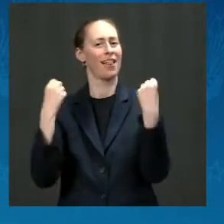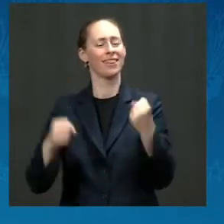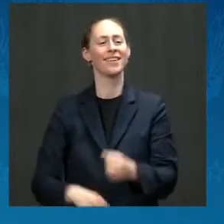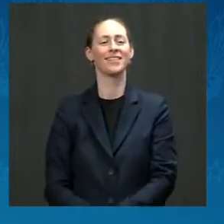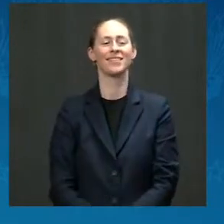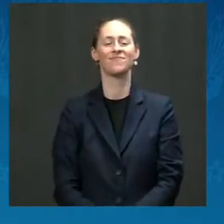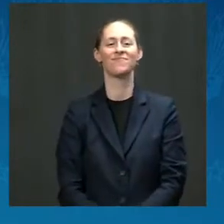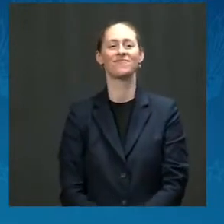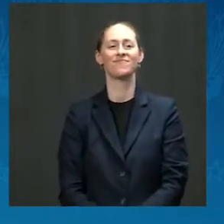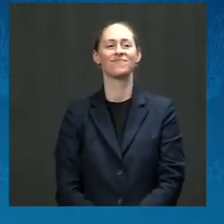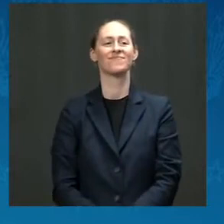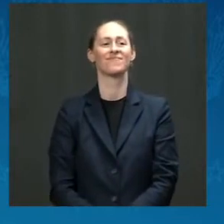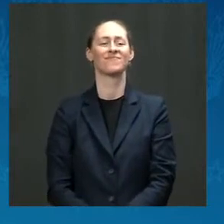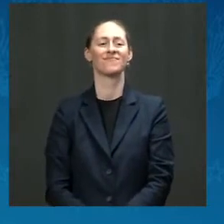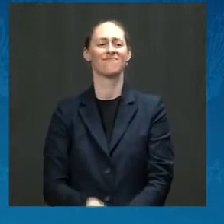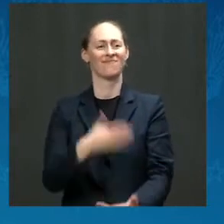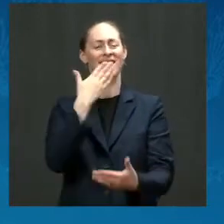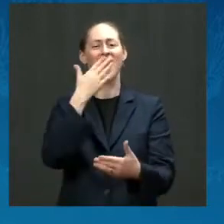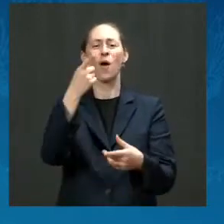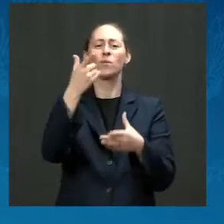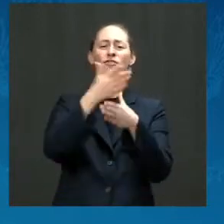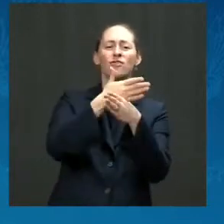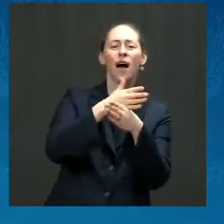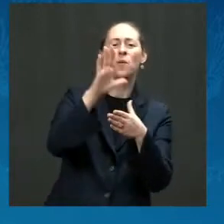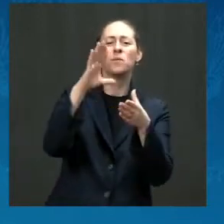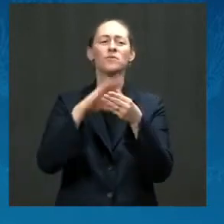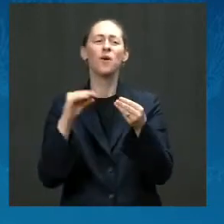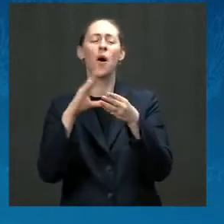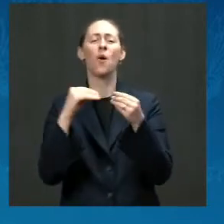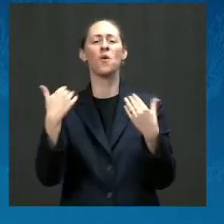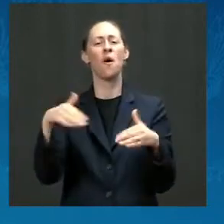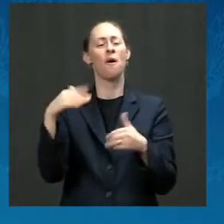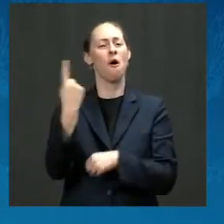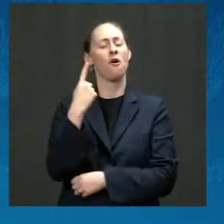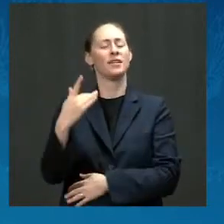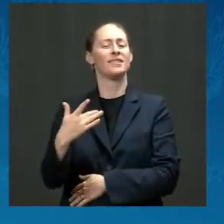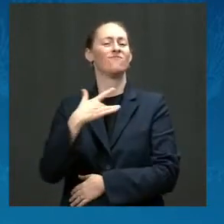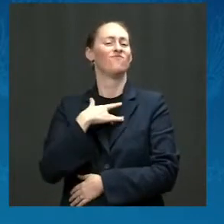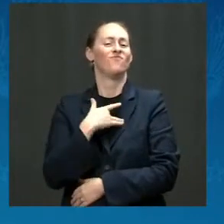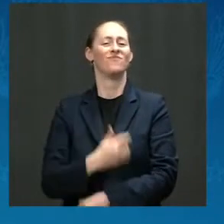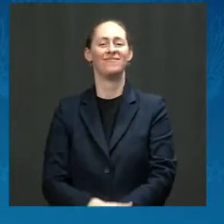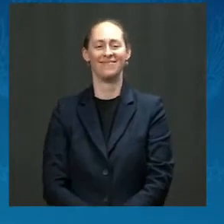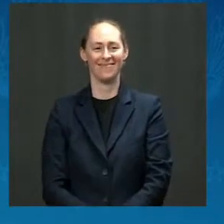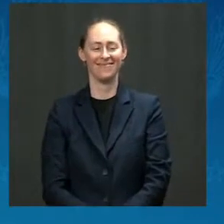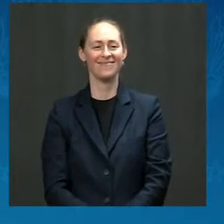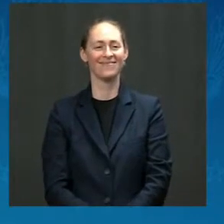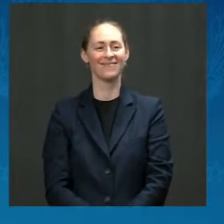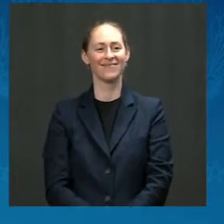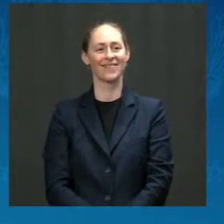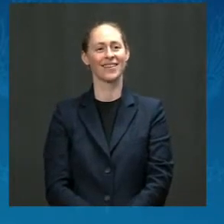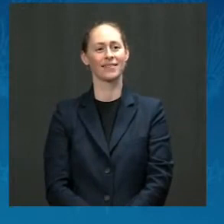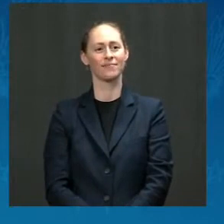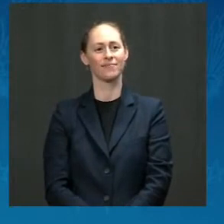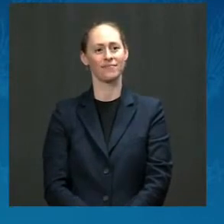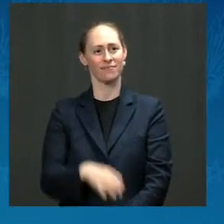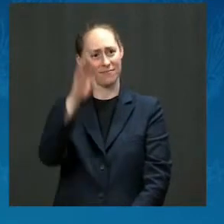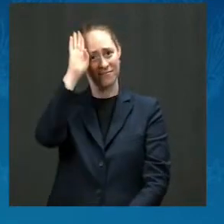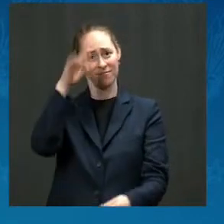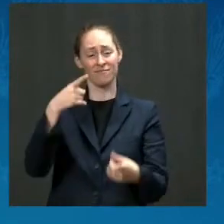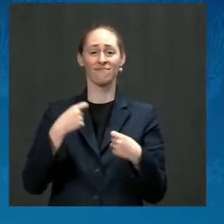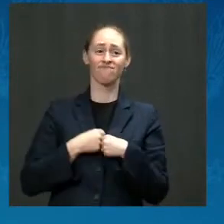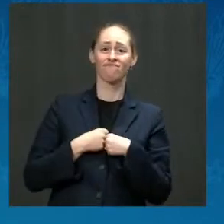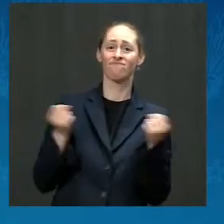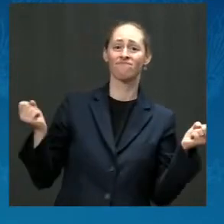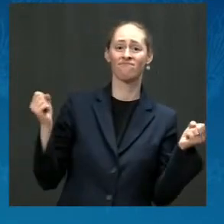and thank you for telling your story and sharing your story. That I know it takes a lot out of you, but your story is